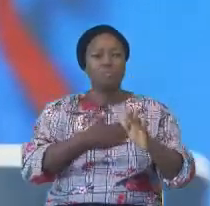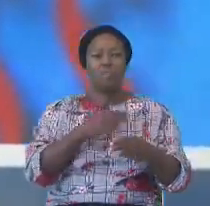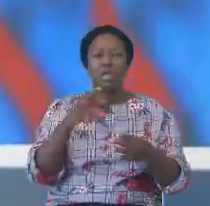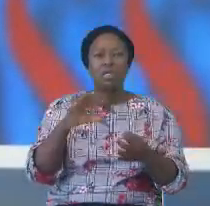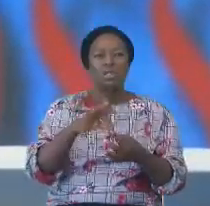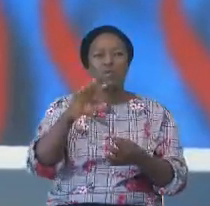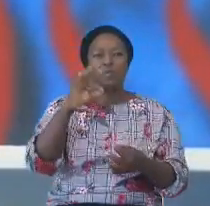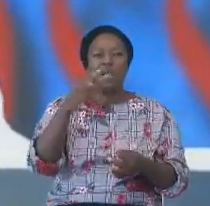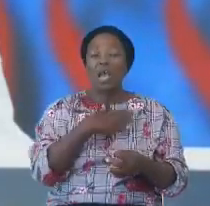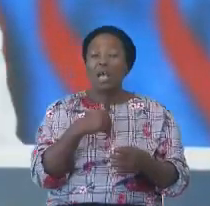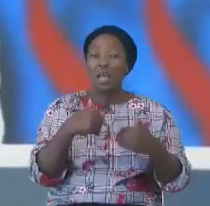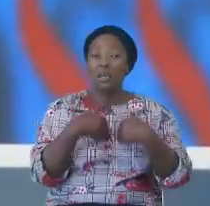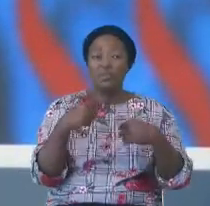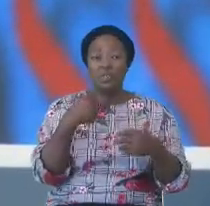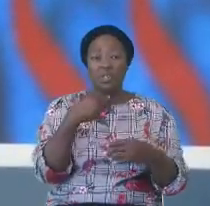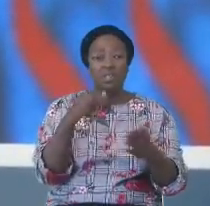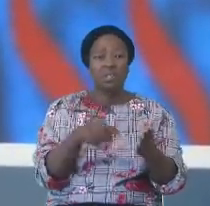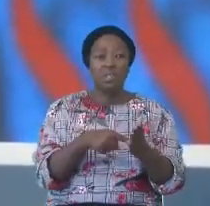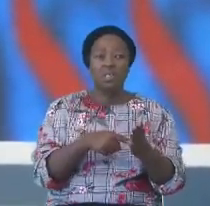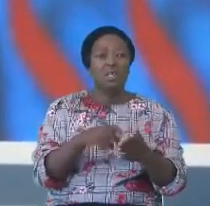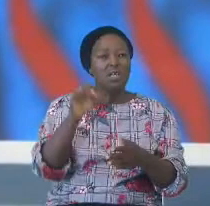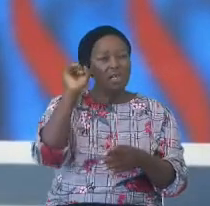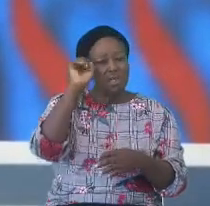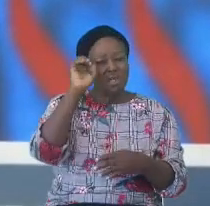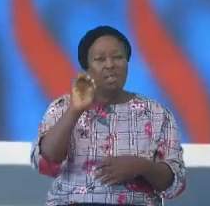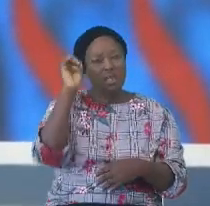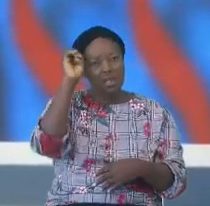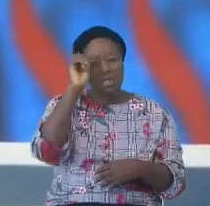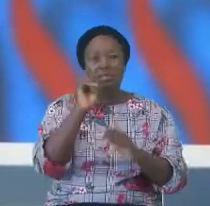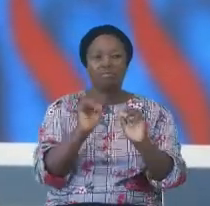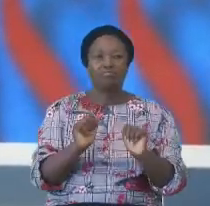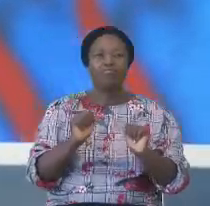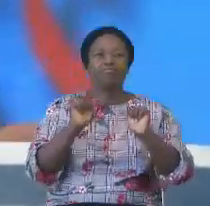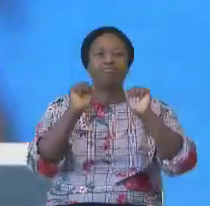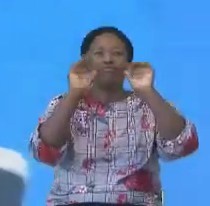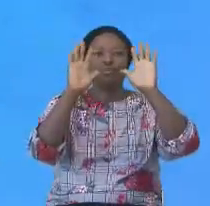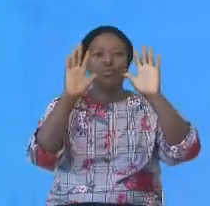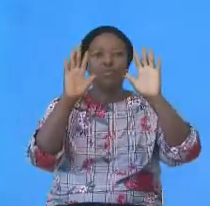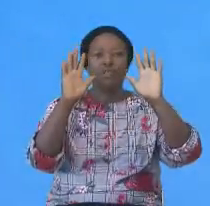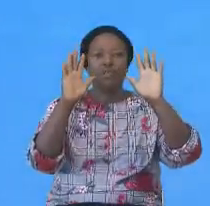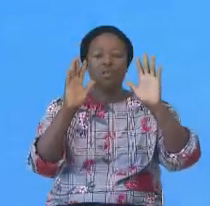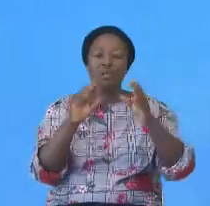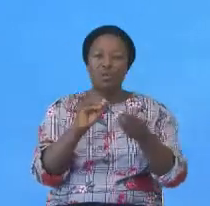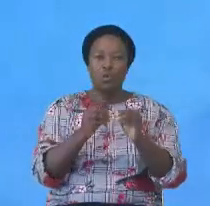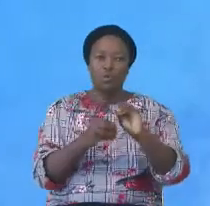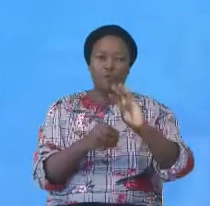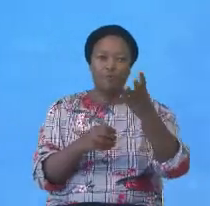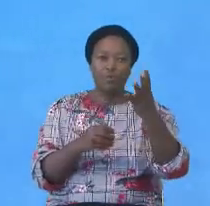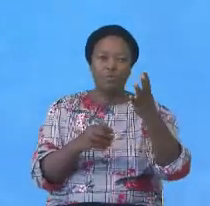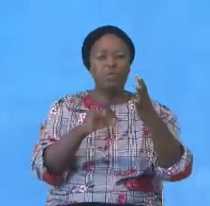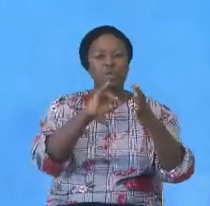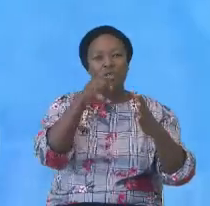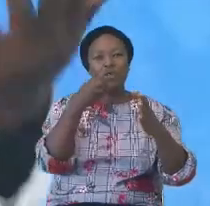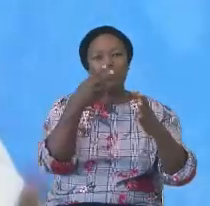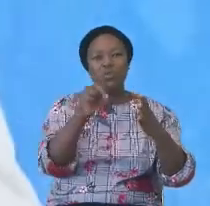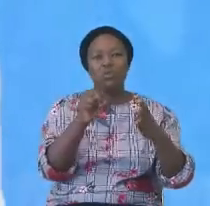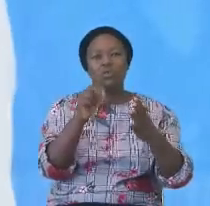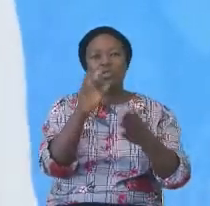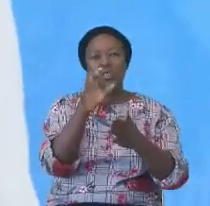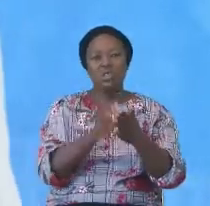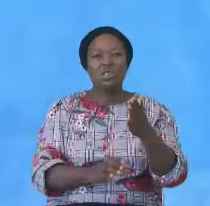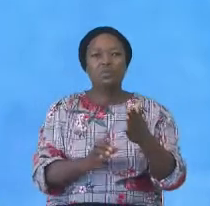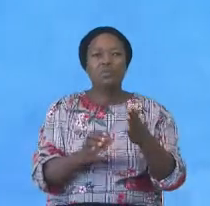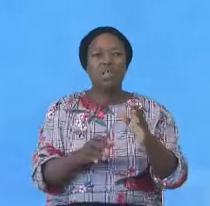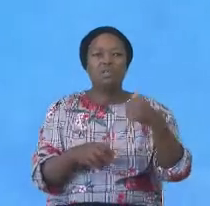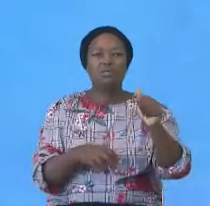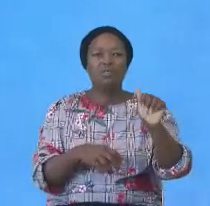into thy hands I commend my spirit. And having said thus, he gave up the ghost."